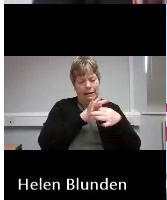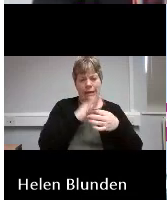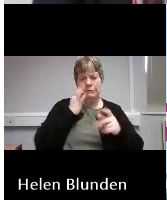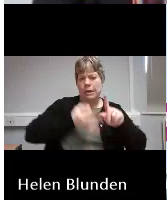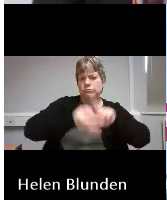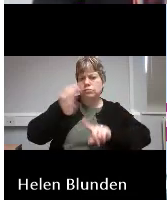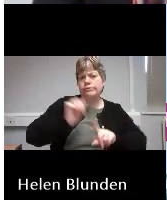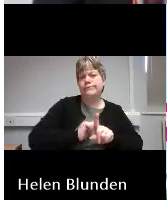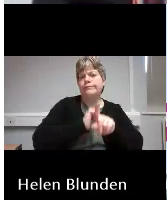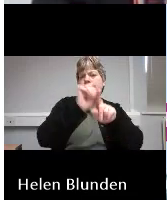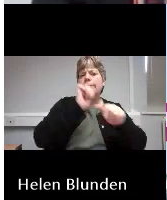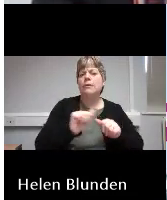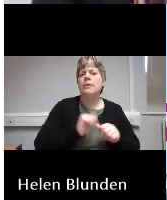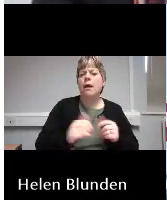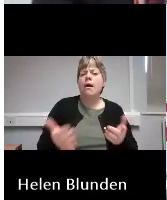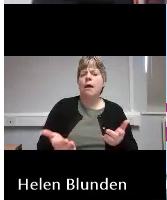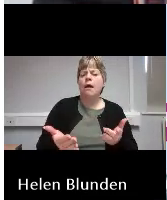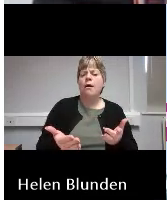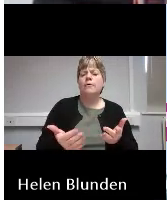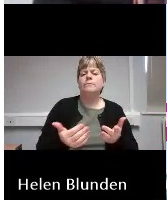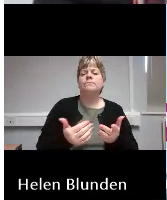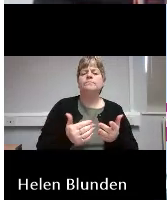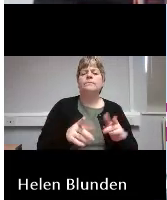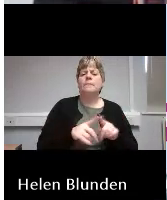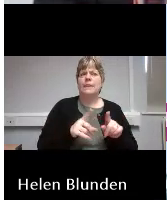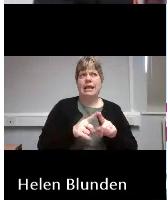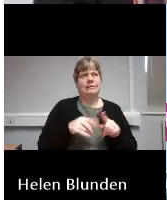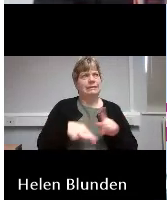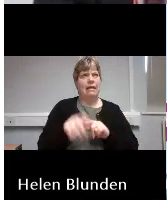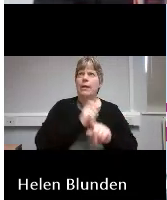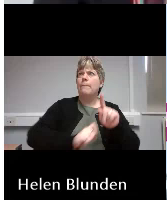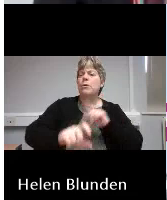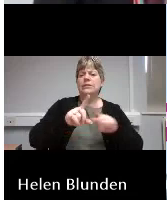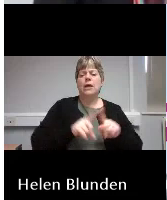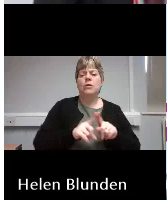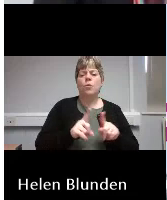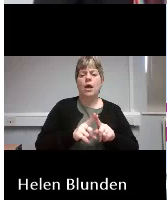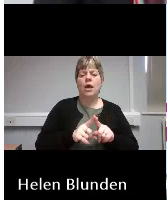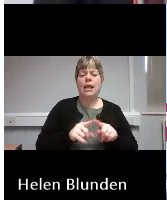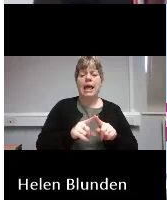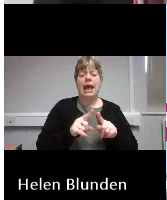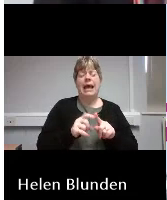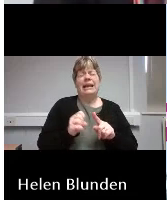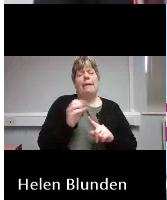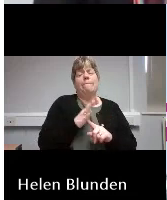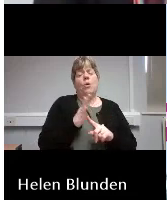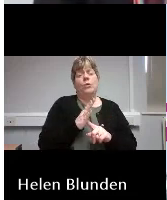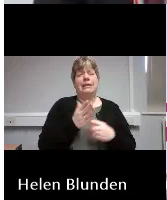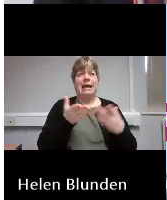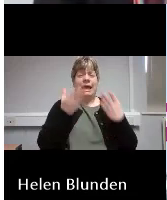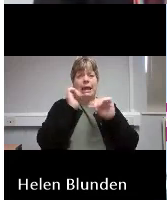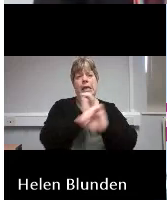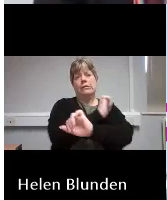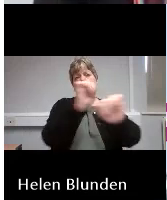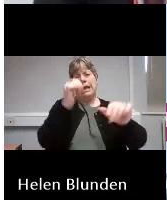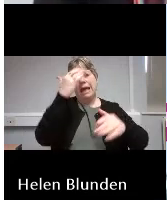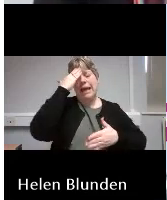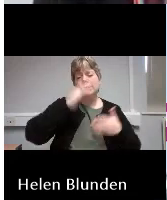improved across the offers and across the community, and most importantly, hearing experiences